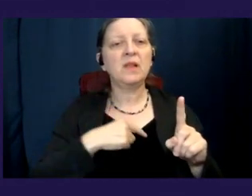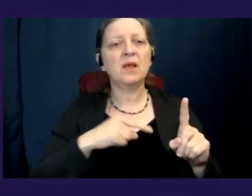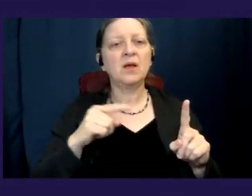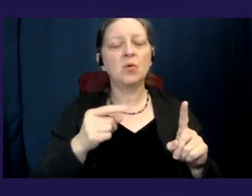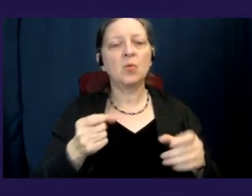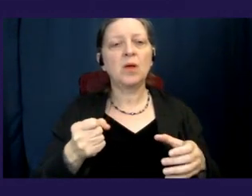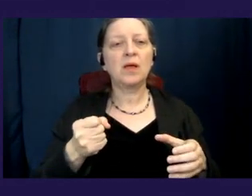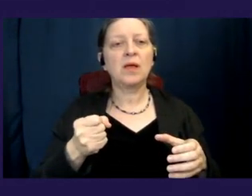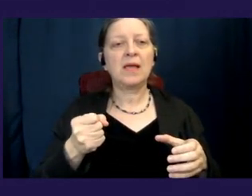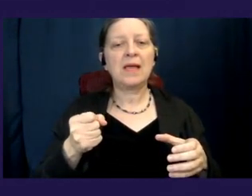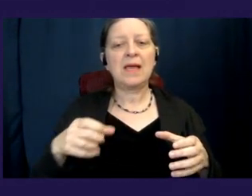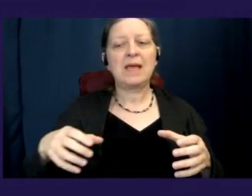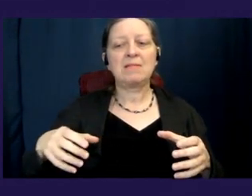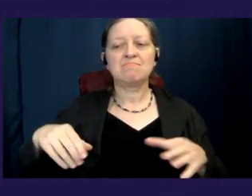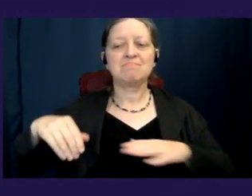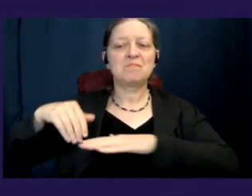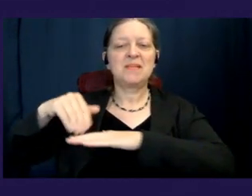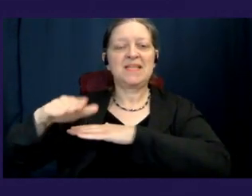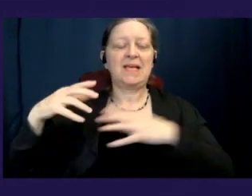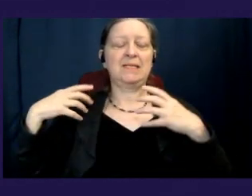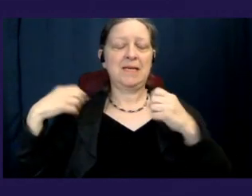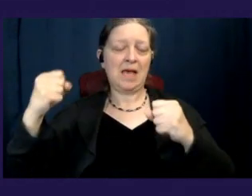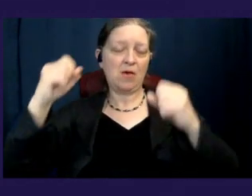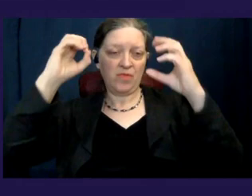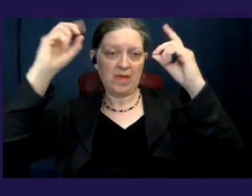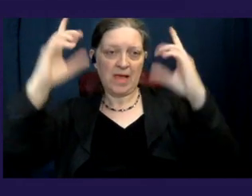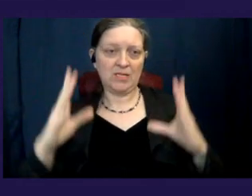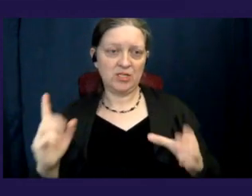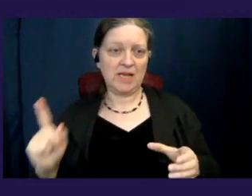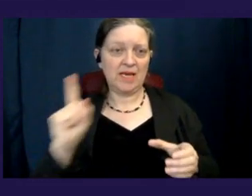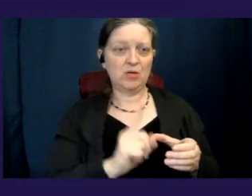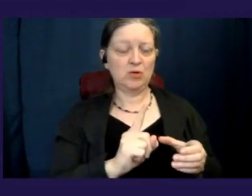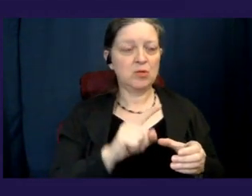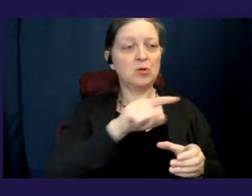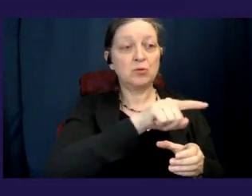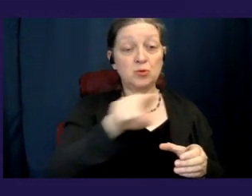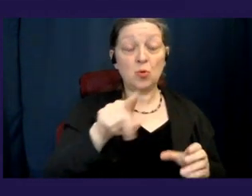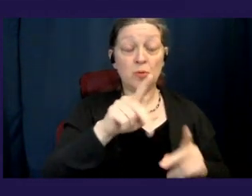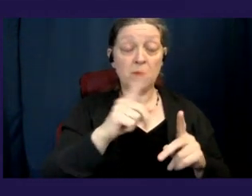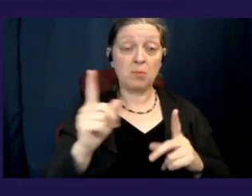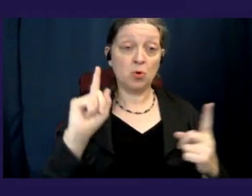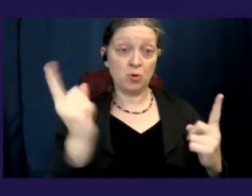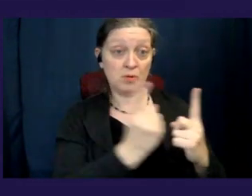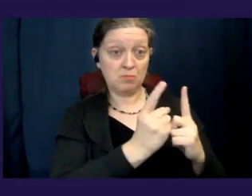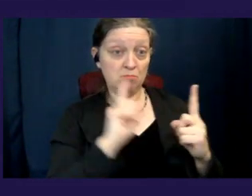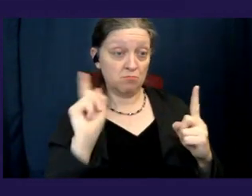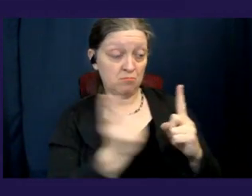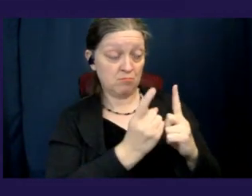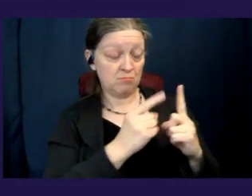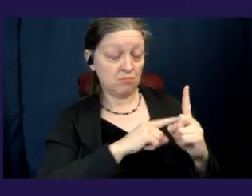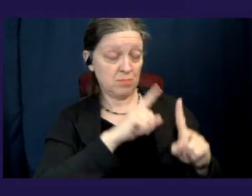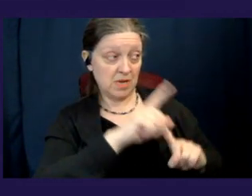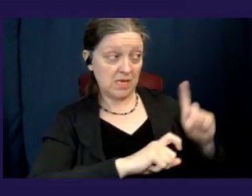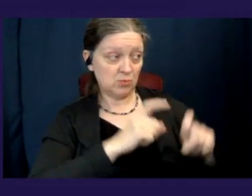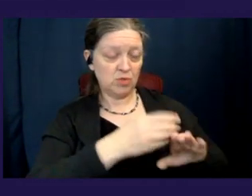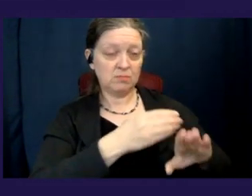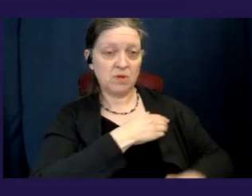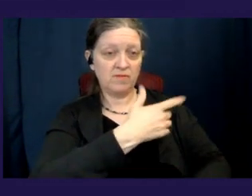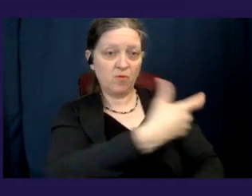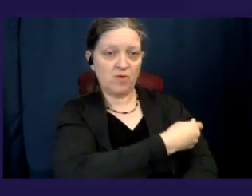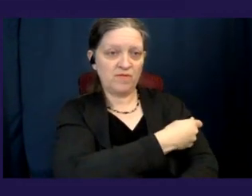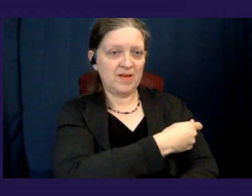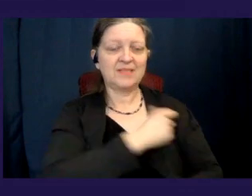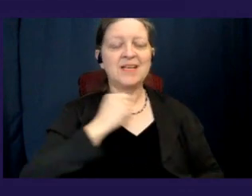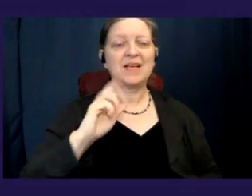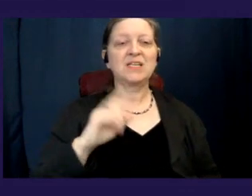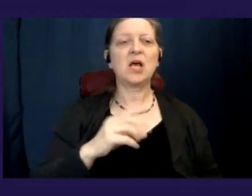educators there so that they could go and ask questions before they went and got the vaccine and not just feel like it was, hurry up, get your vaccine, get